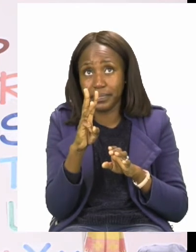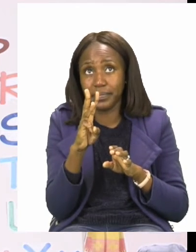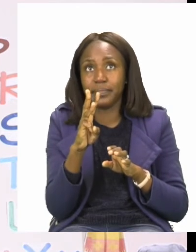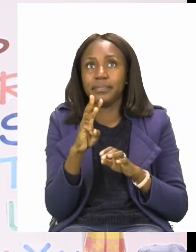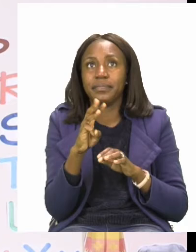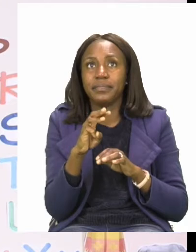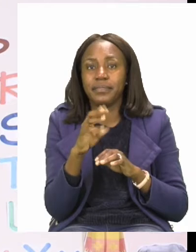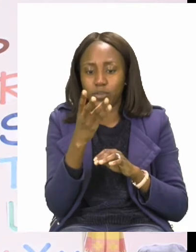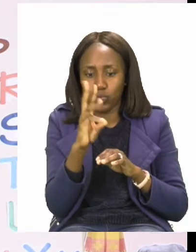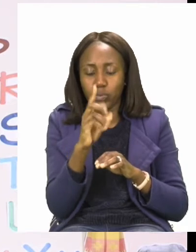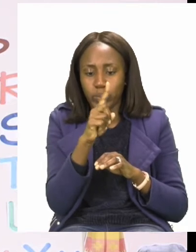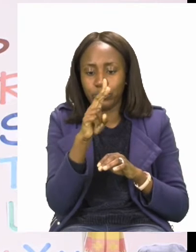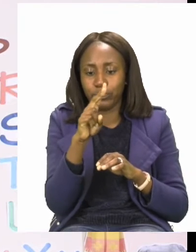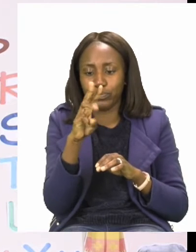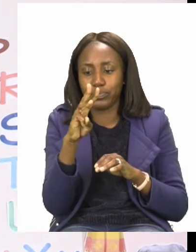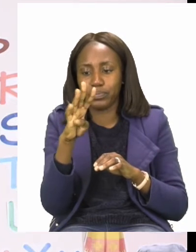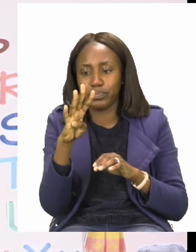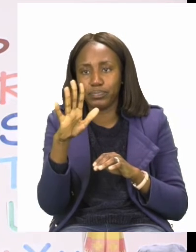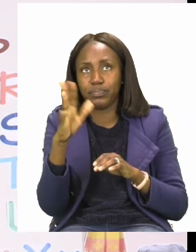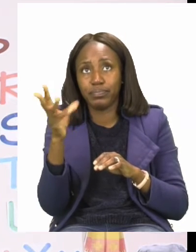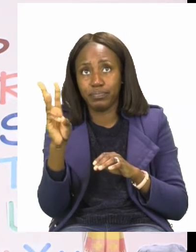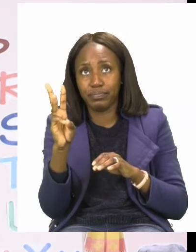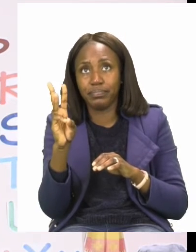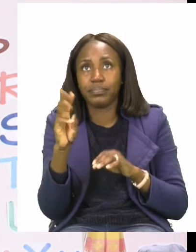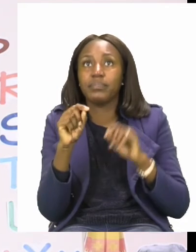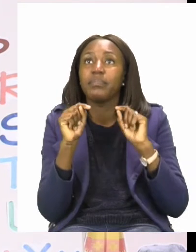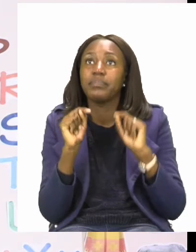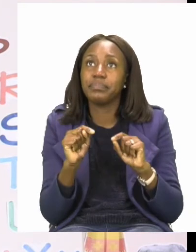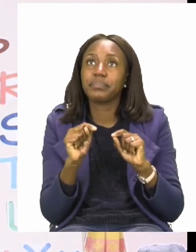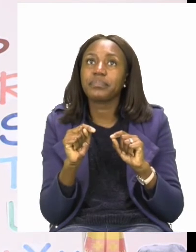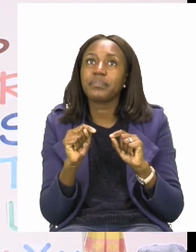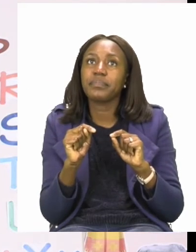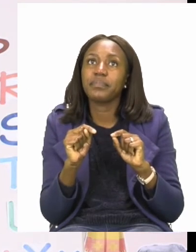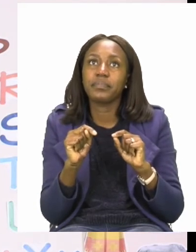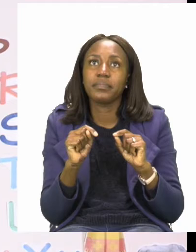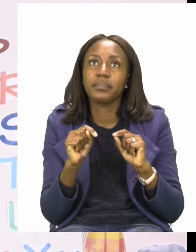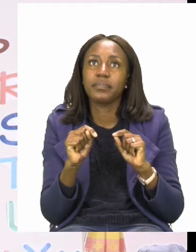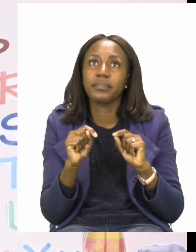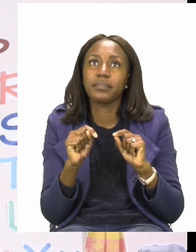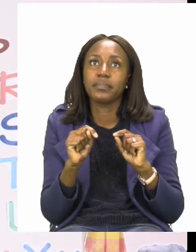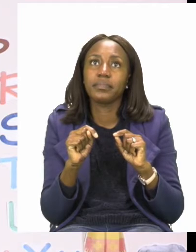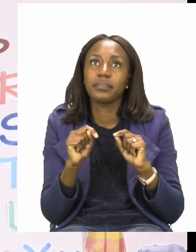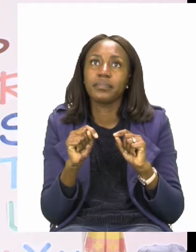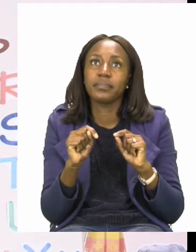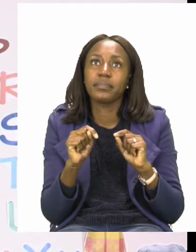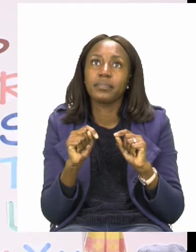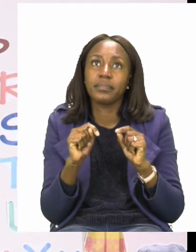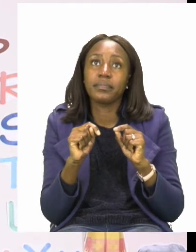4, 5, 6. I have 6 sticks and I'm going to take them away